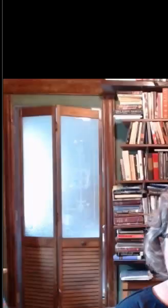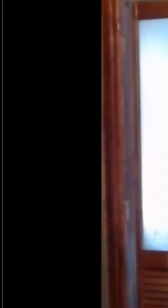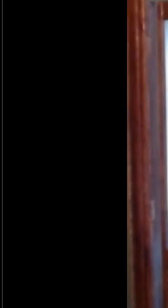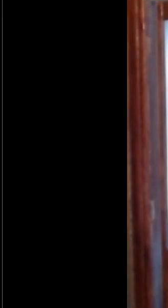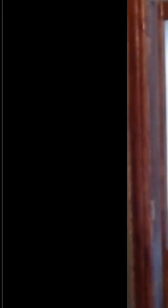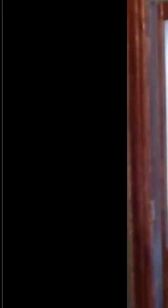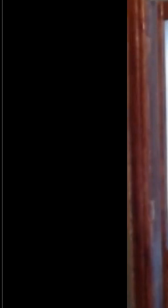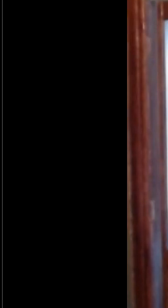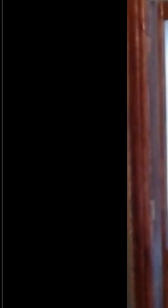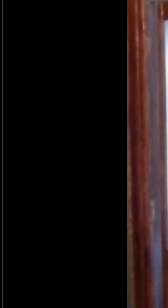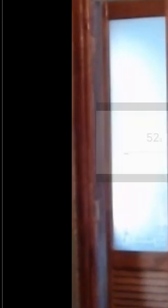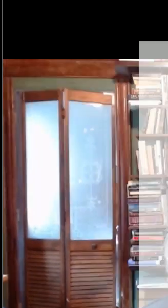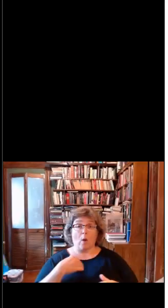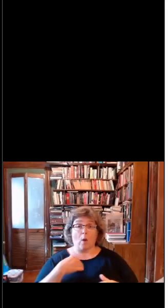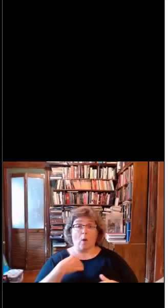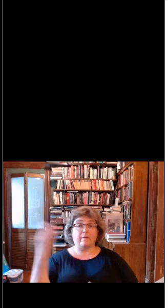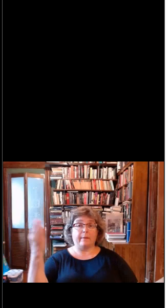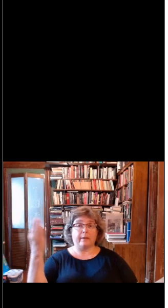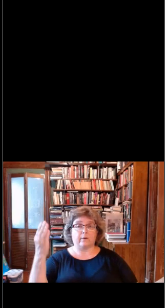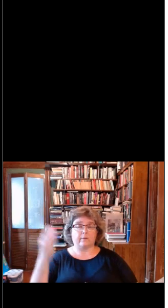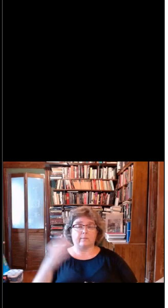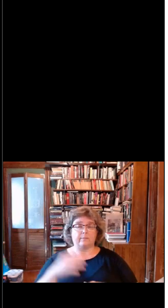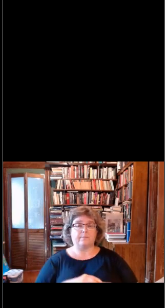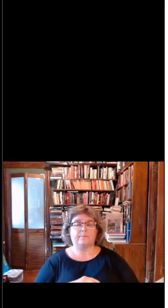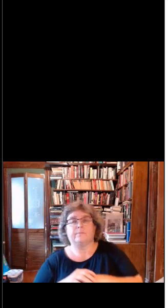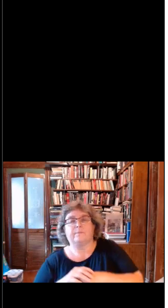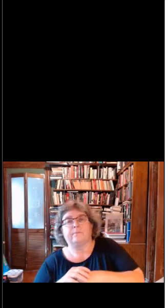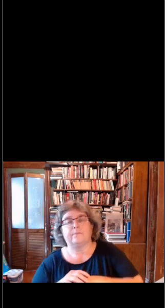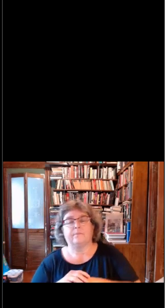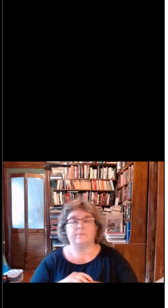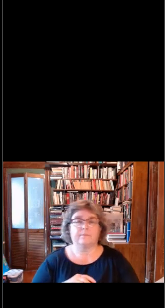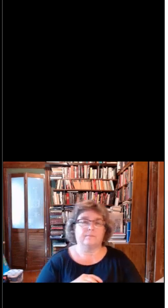We have a speaker, Carol Prochowski.